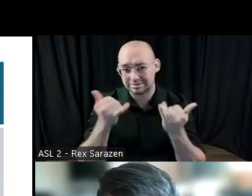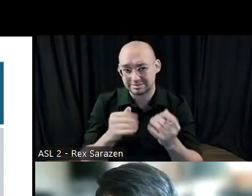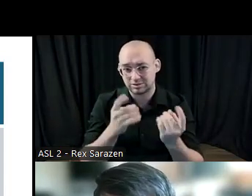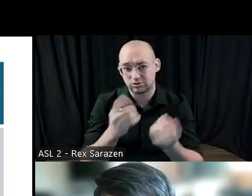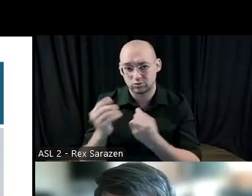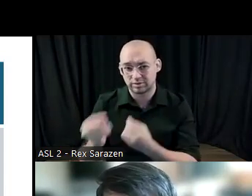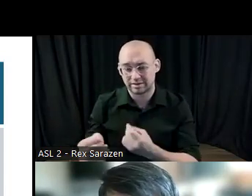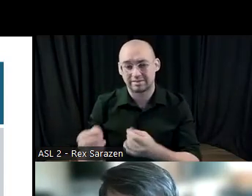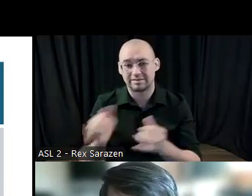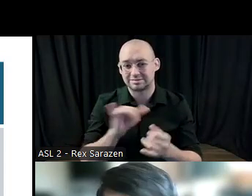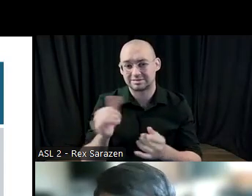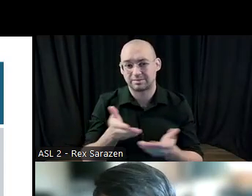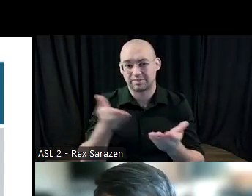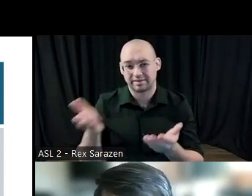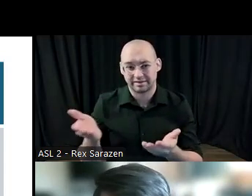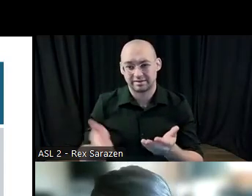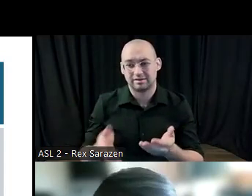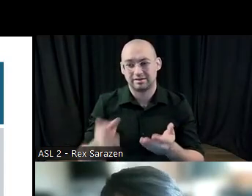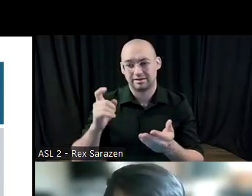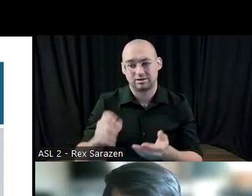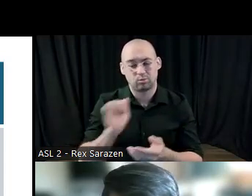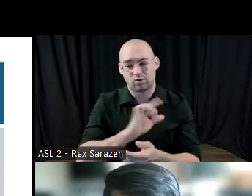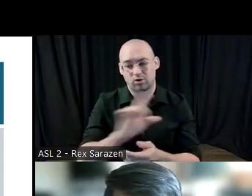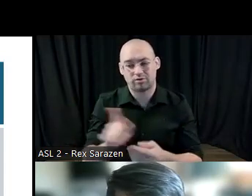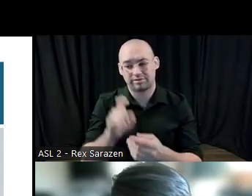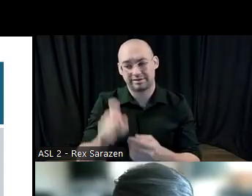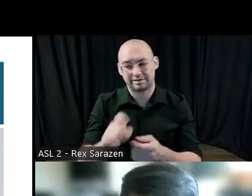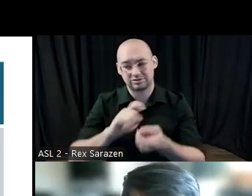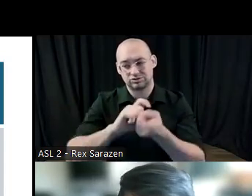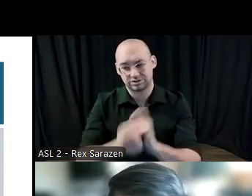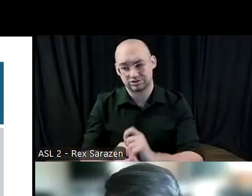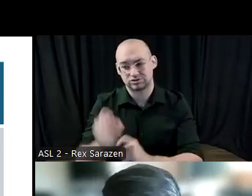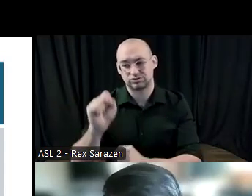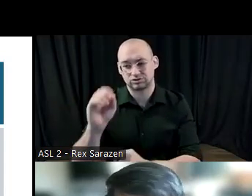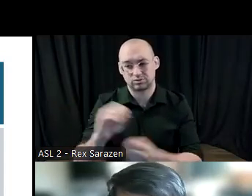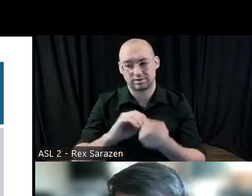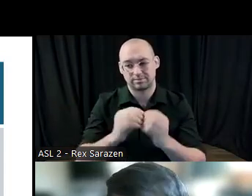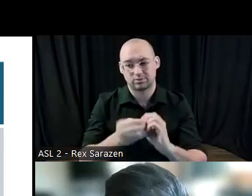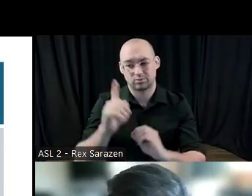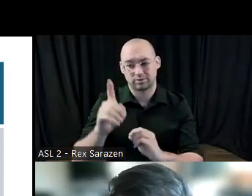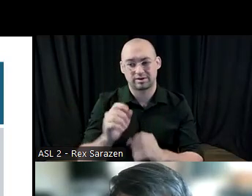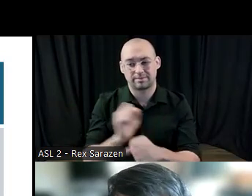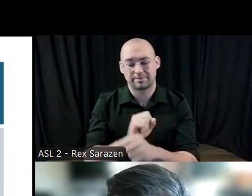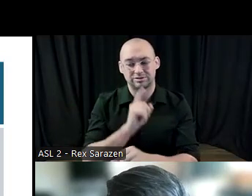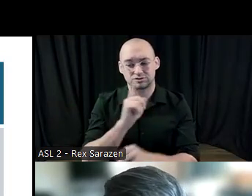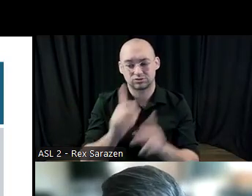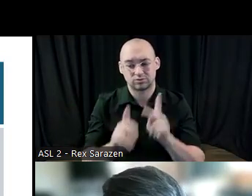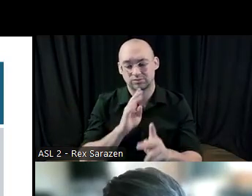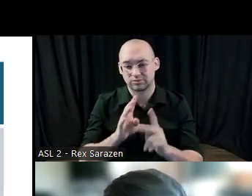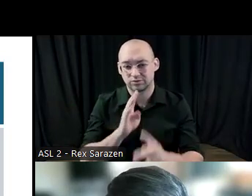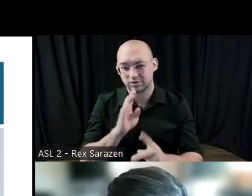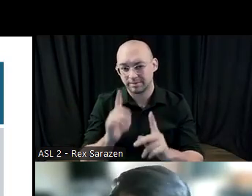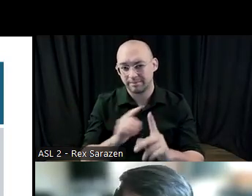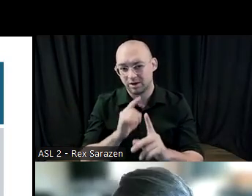the same thing, and we all need to change. So number one, let's just make sure that we're talking about, that